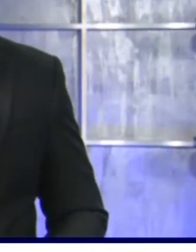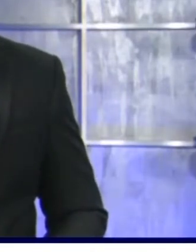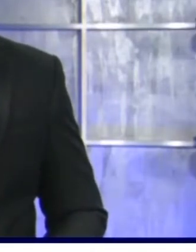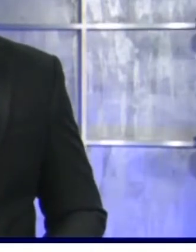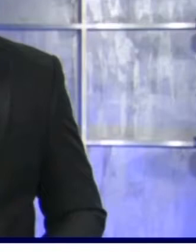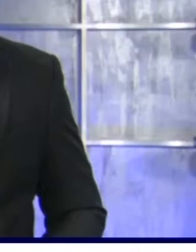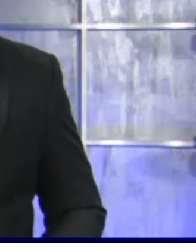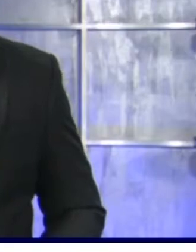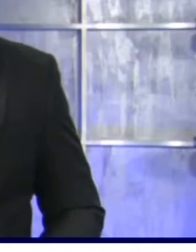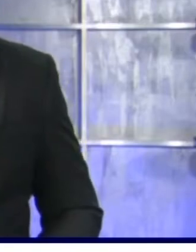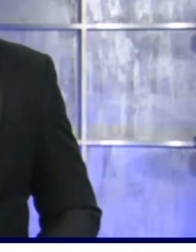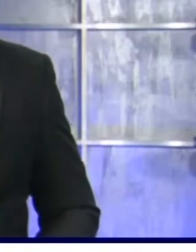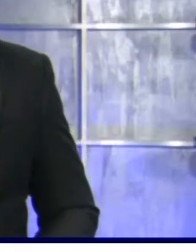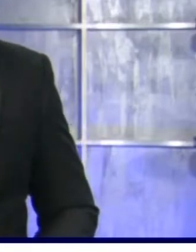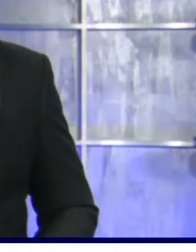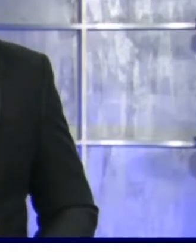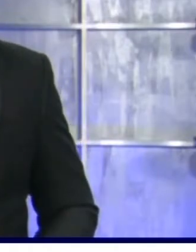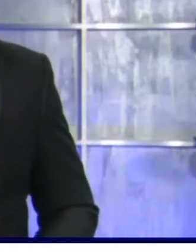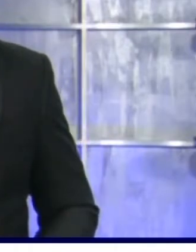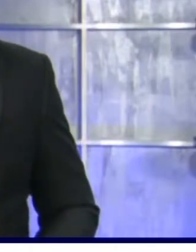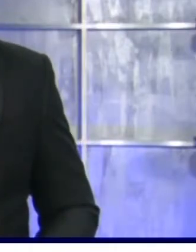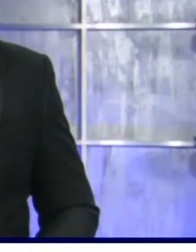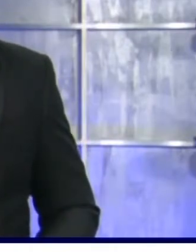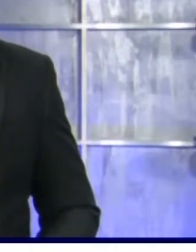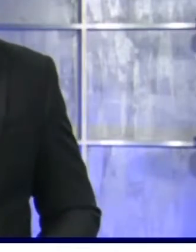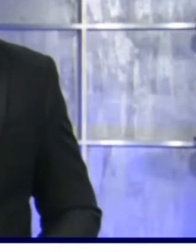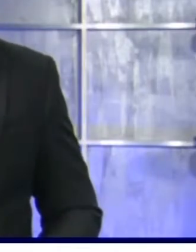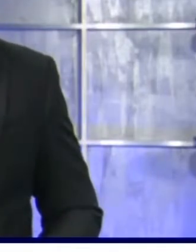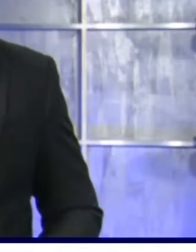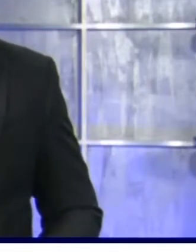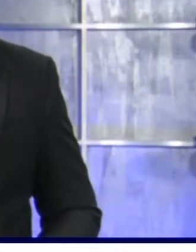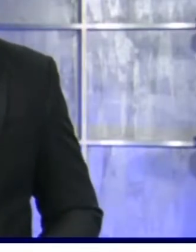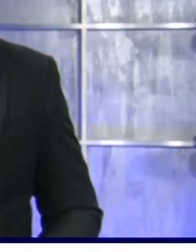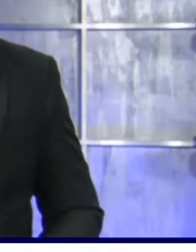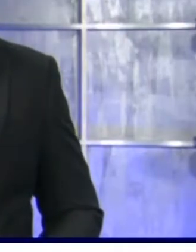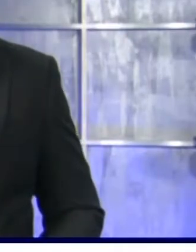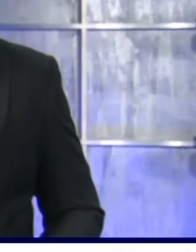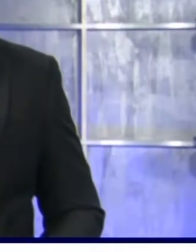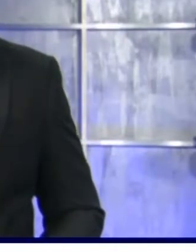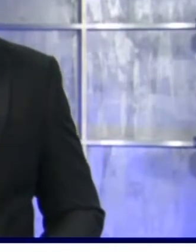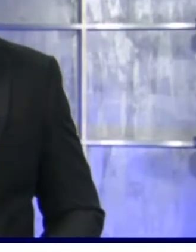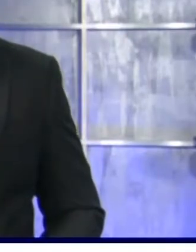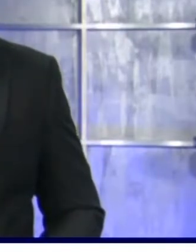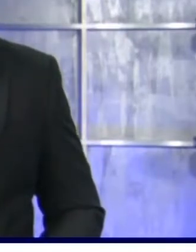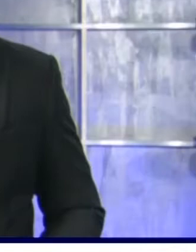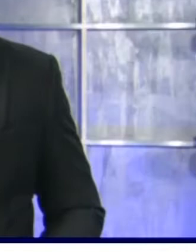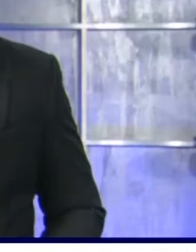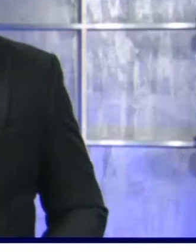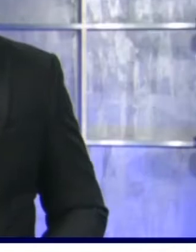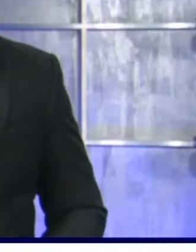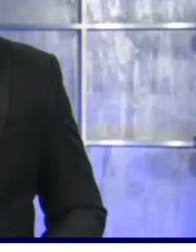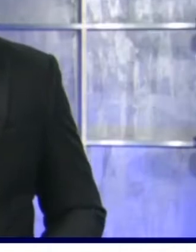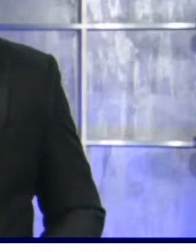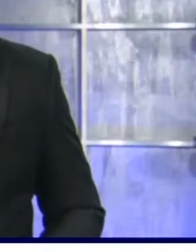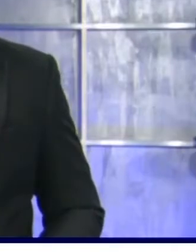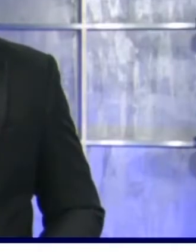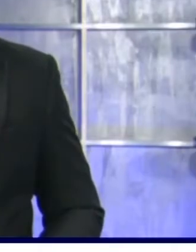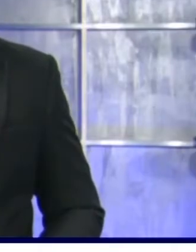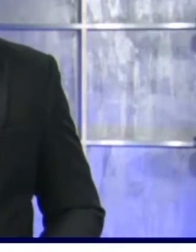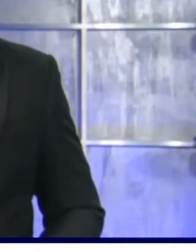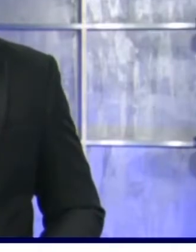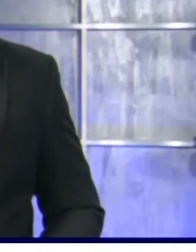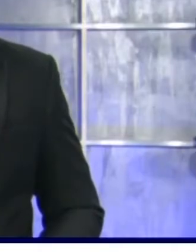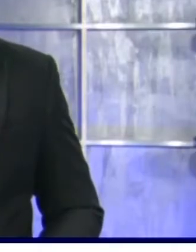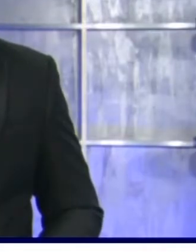right direction. An initiative launched to get tourists to spend more money while in Barbados. A triage system